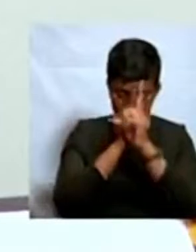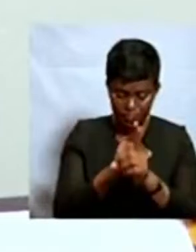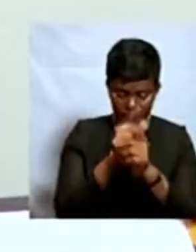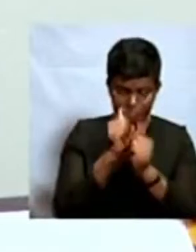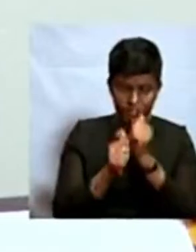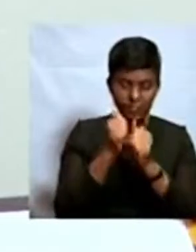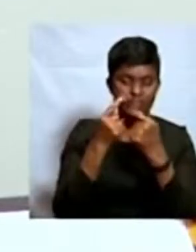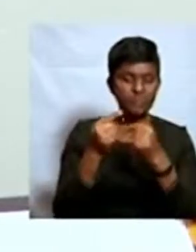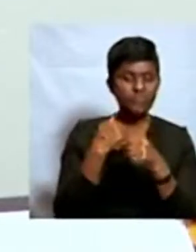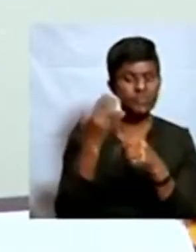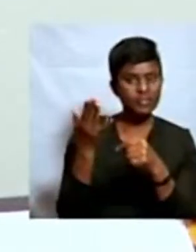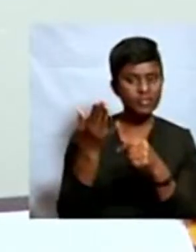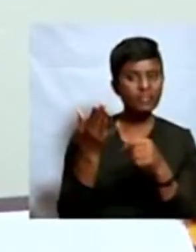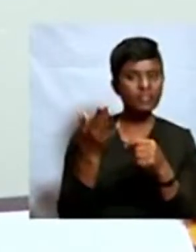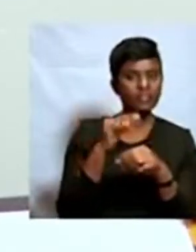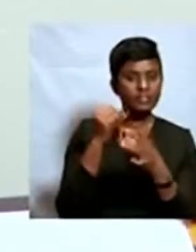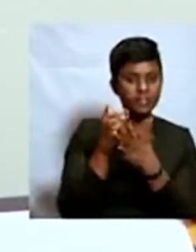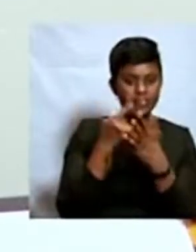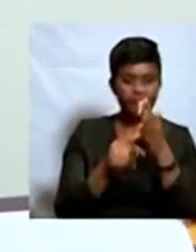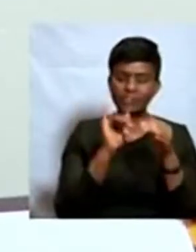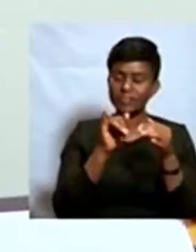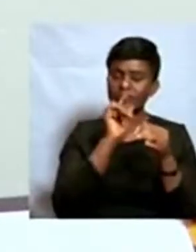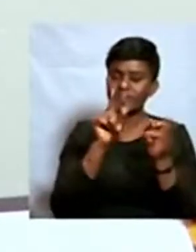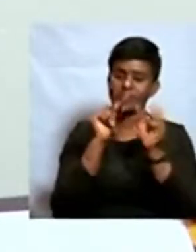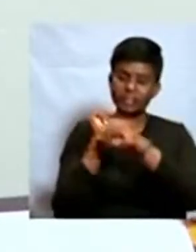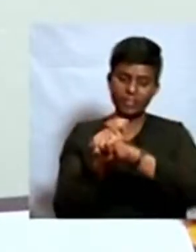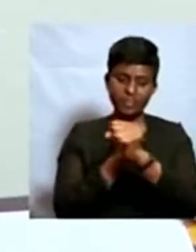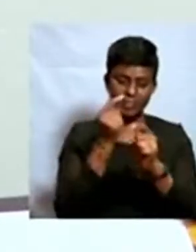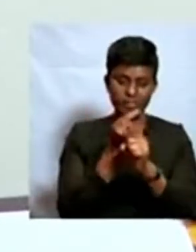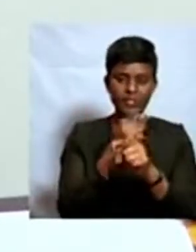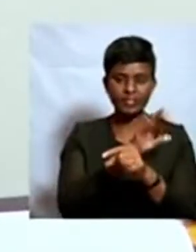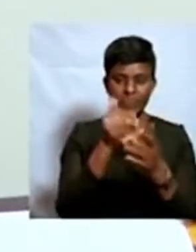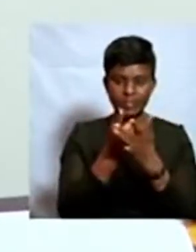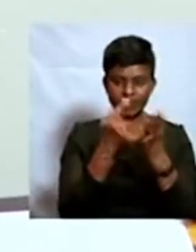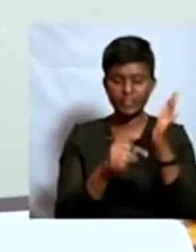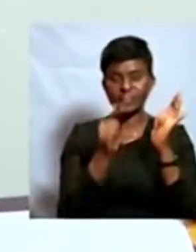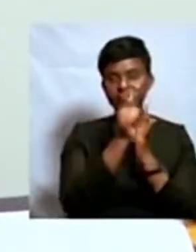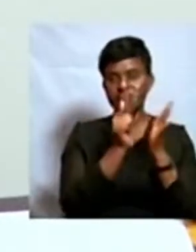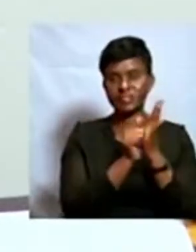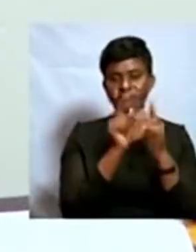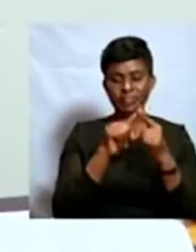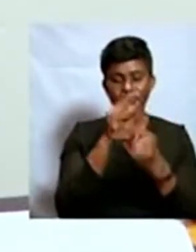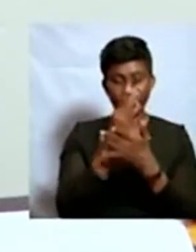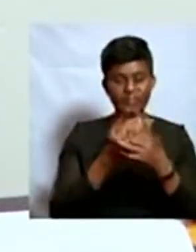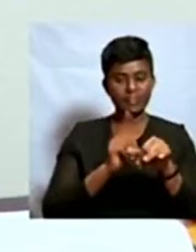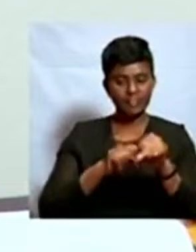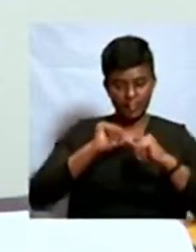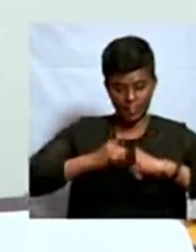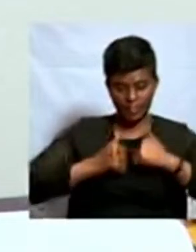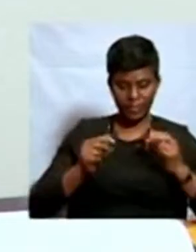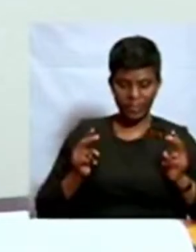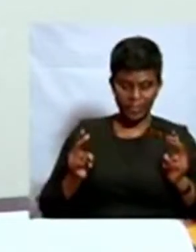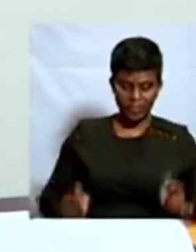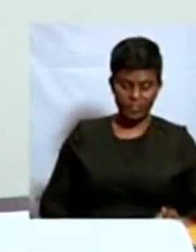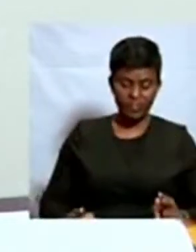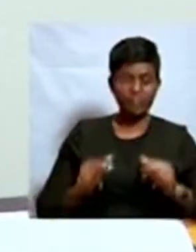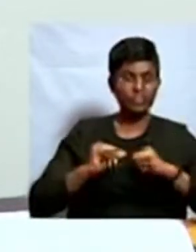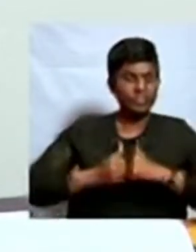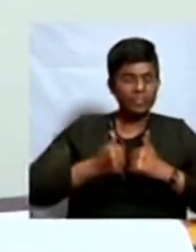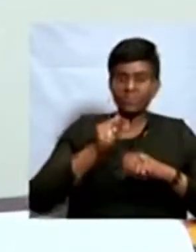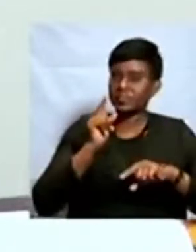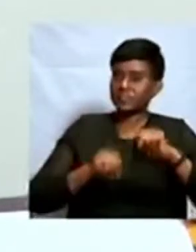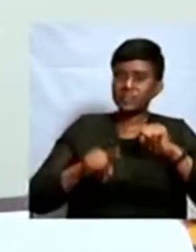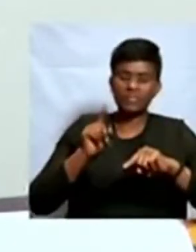done are actually protected by an act. But sometimes we are human, we cannot